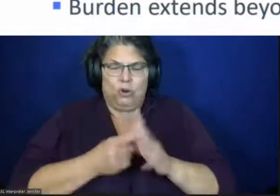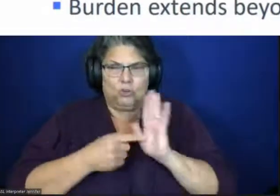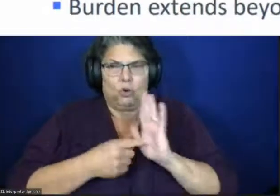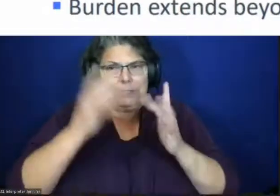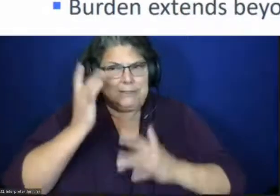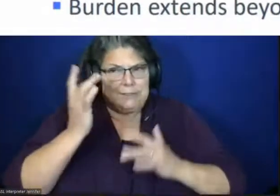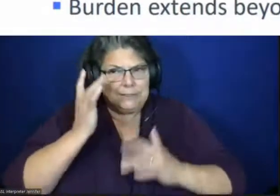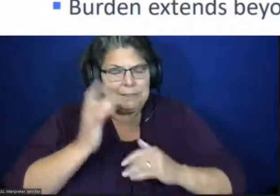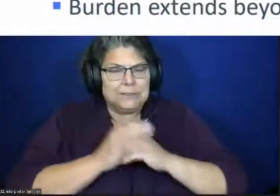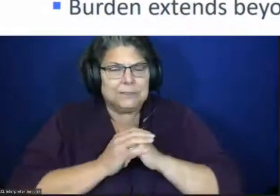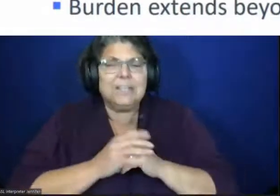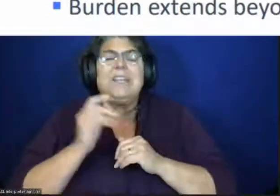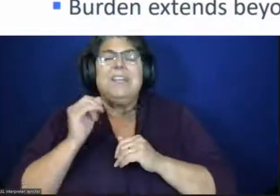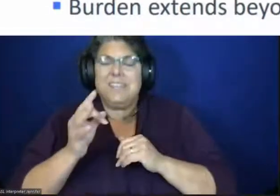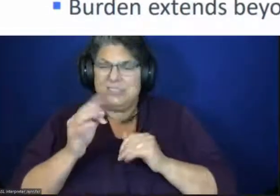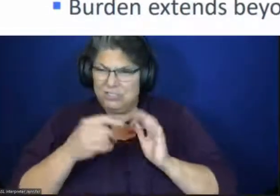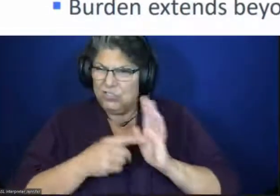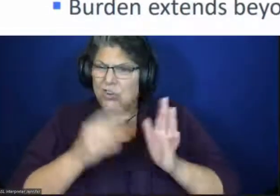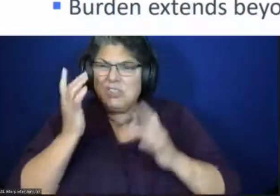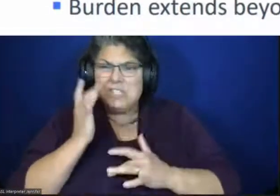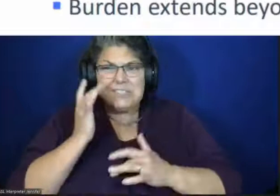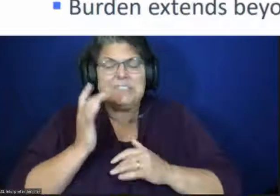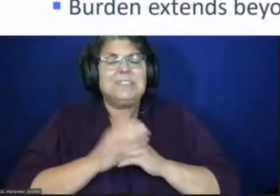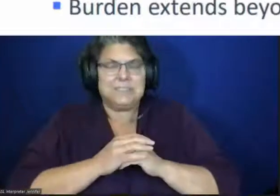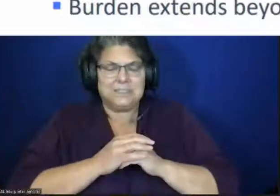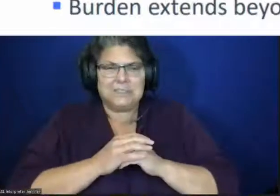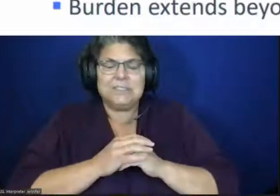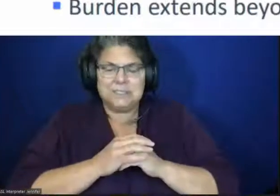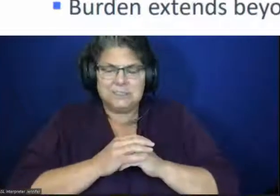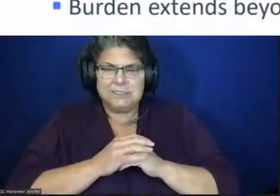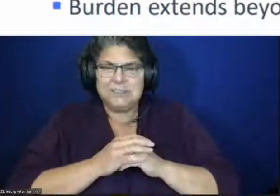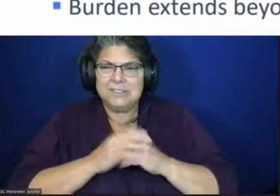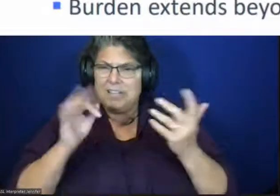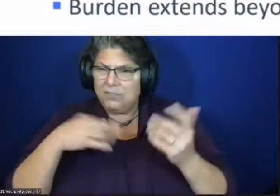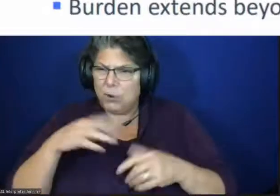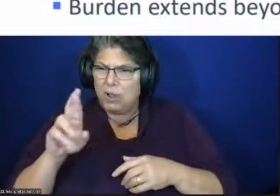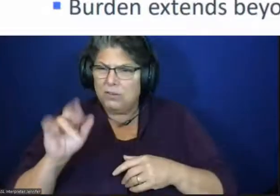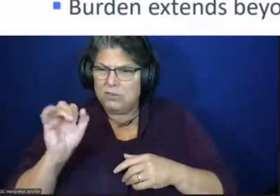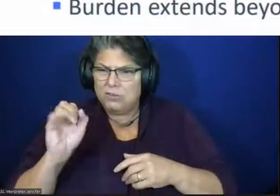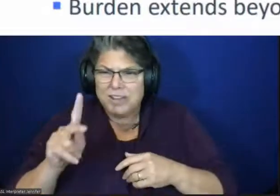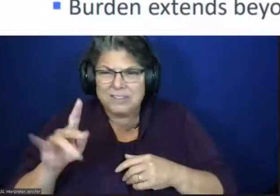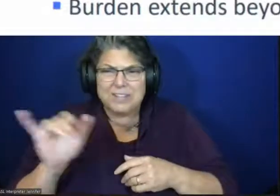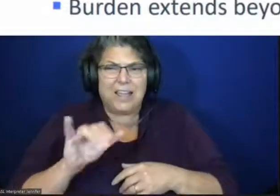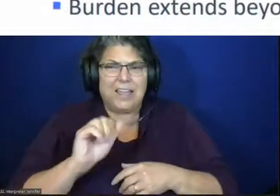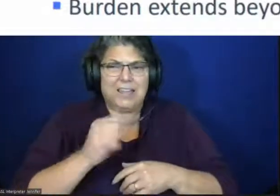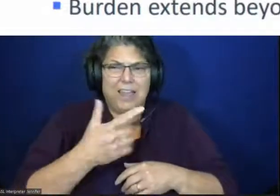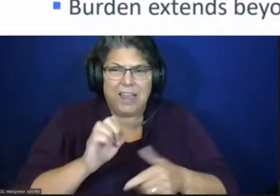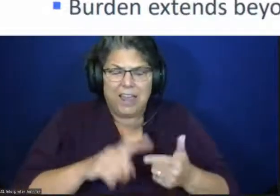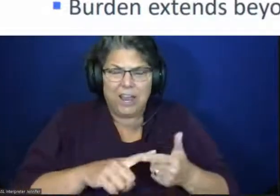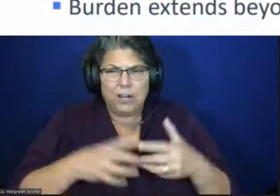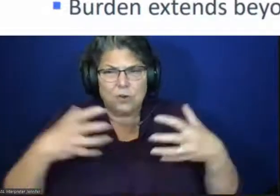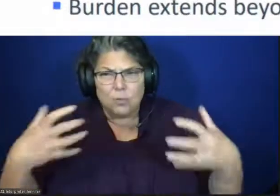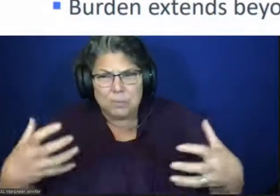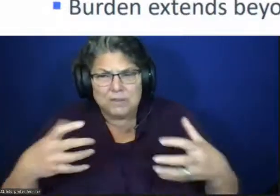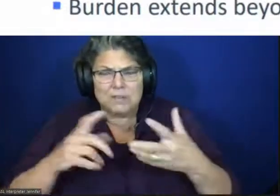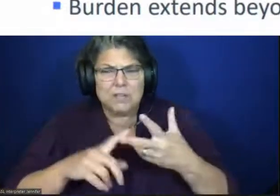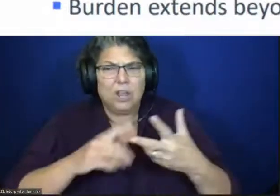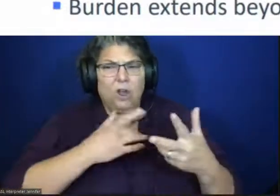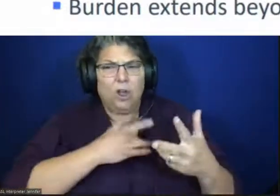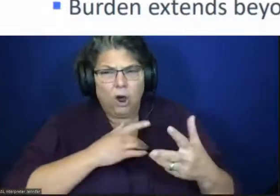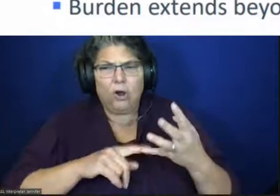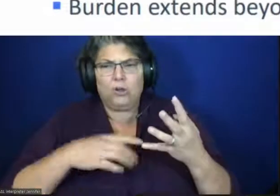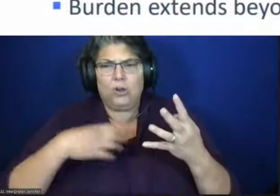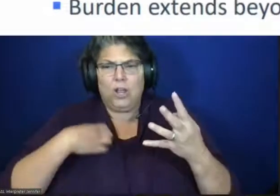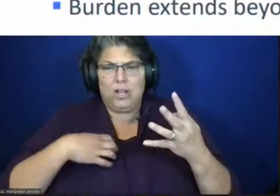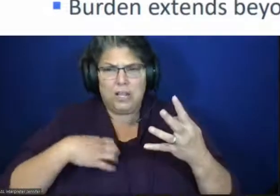So if you do have symptoms, especially if you have some risk factors such as age, obesity, heart or lung disease, go early